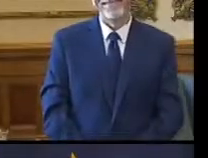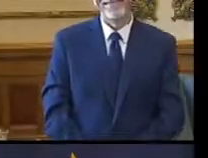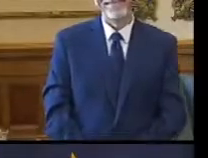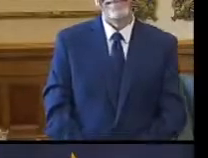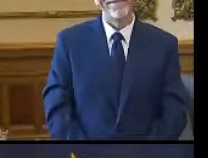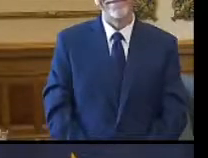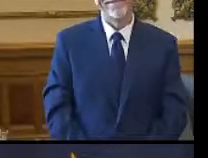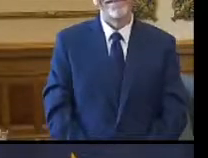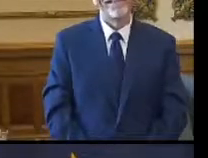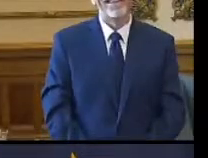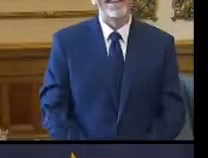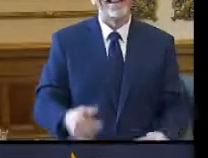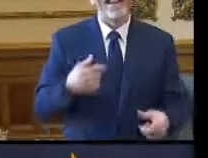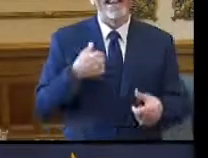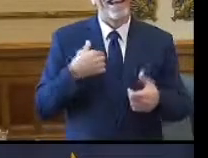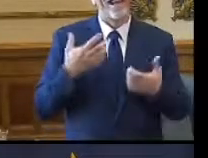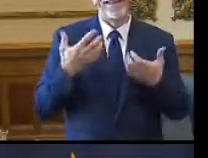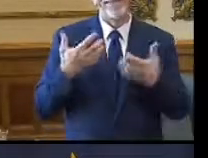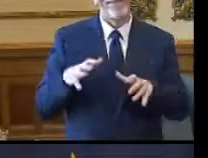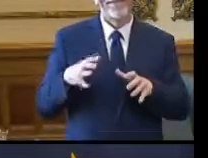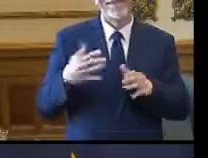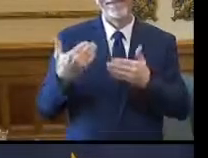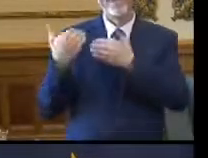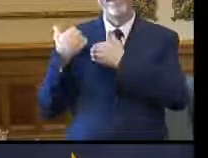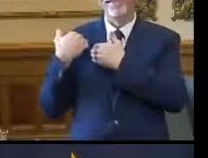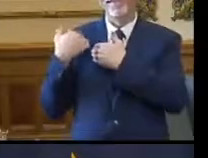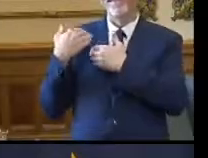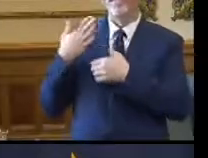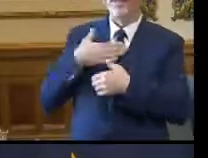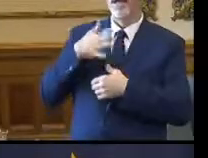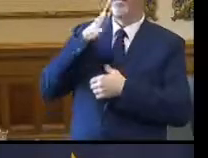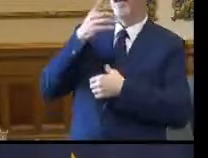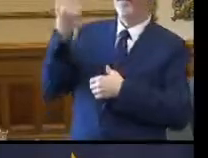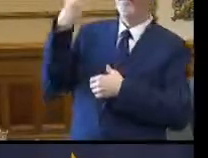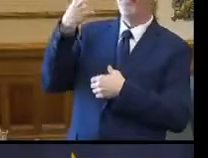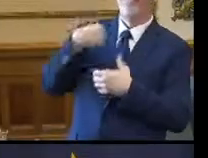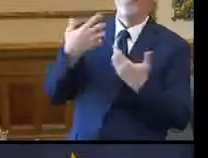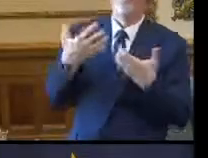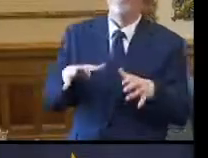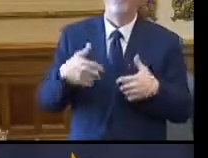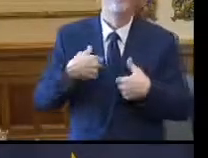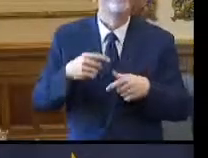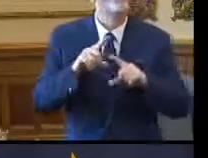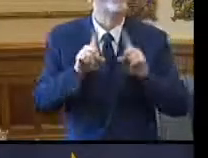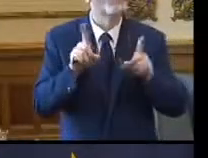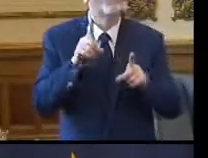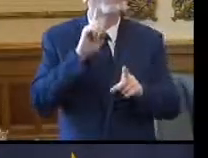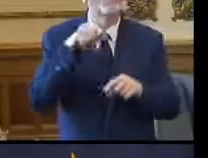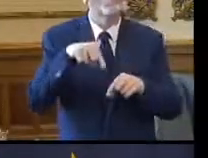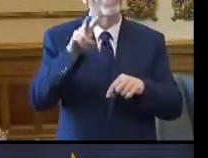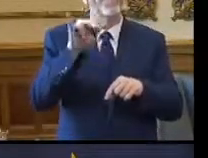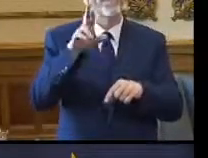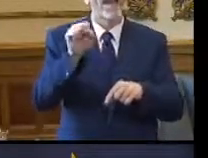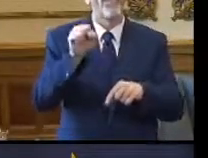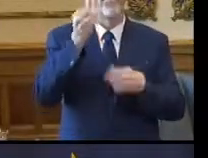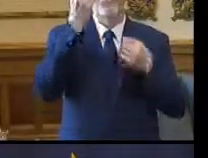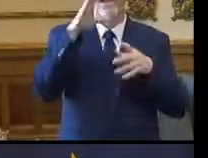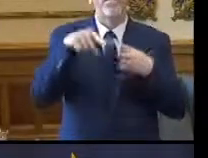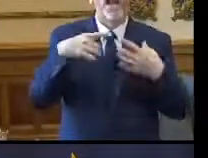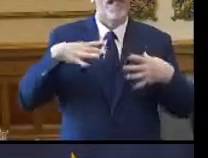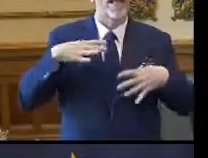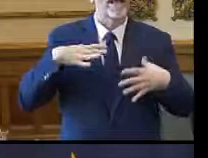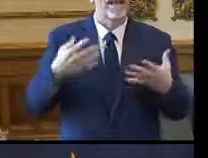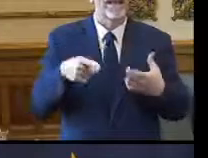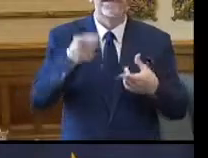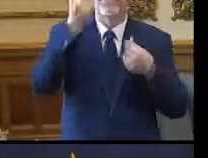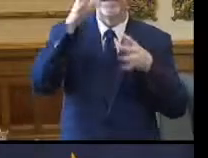I'm not going to assign responsibility to my mother or anyone else's. This virus does not care about holidays. It does